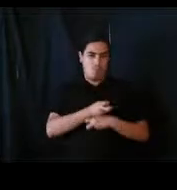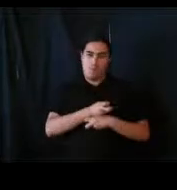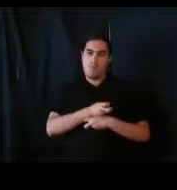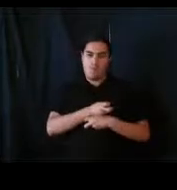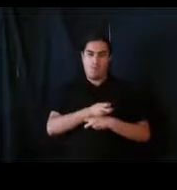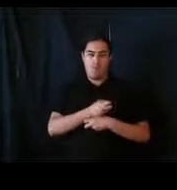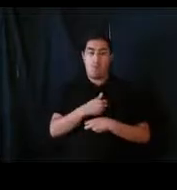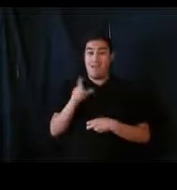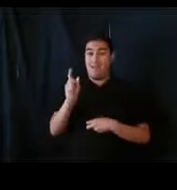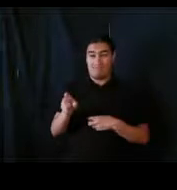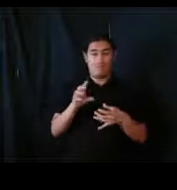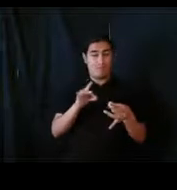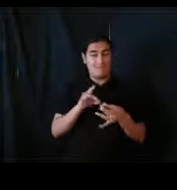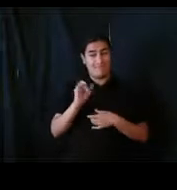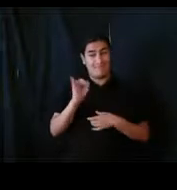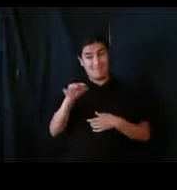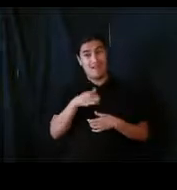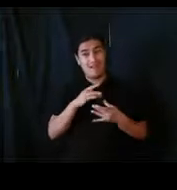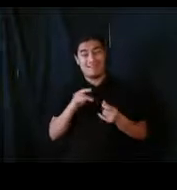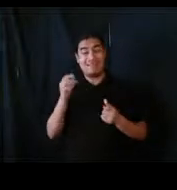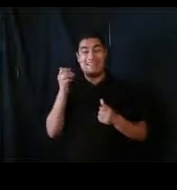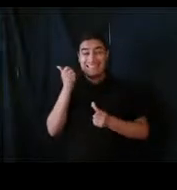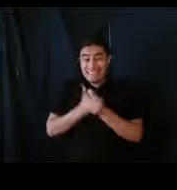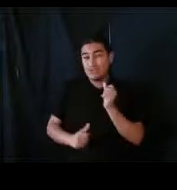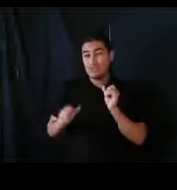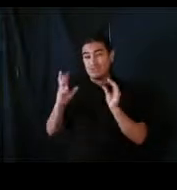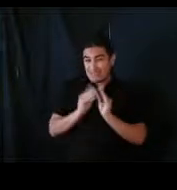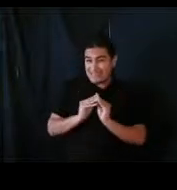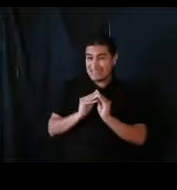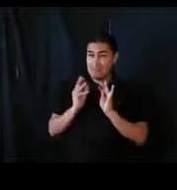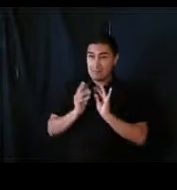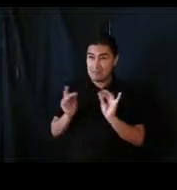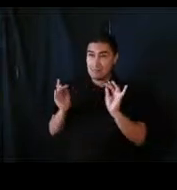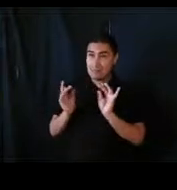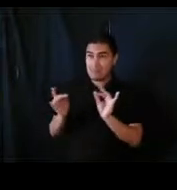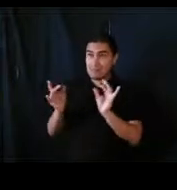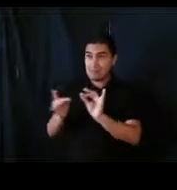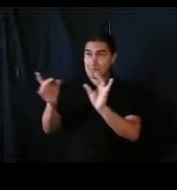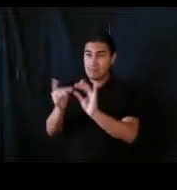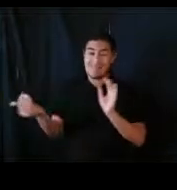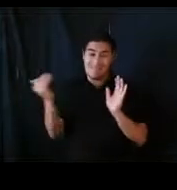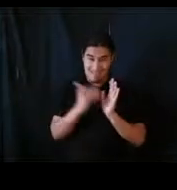say that if i have to mention this at every meeting i will